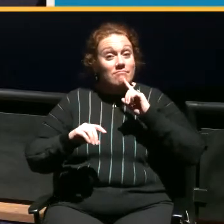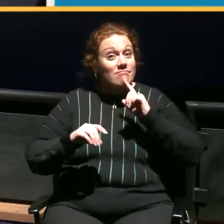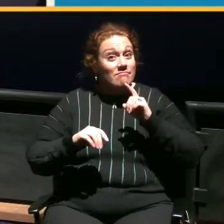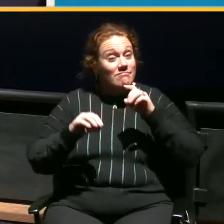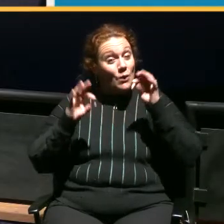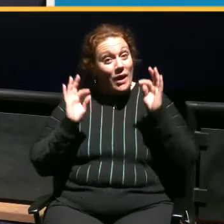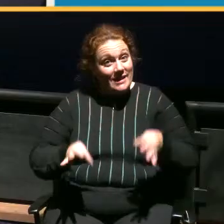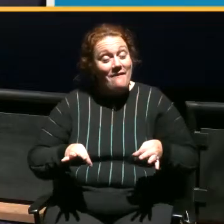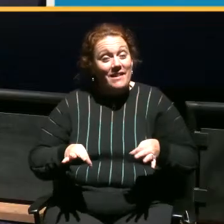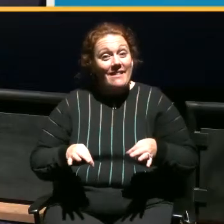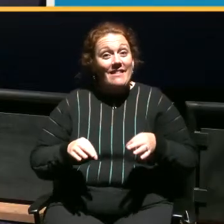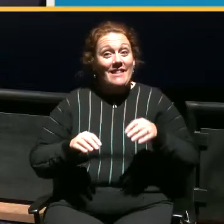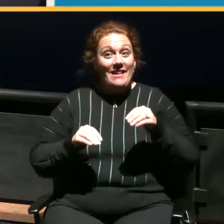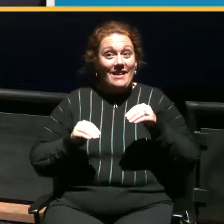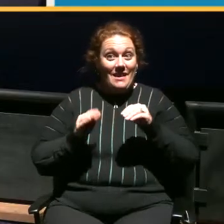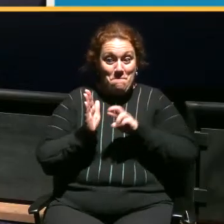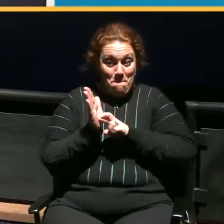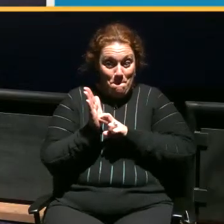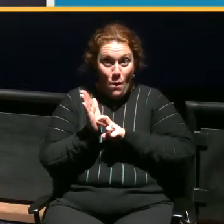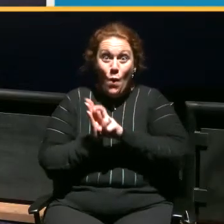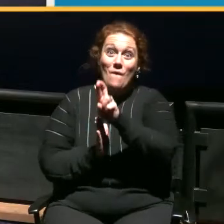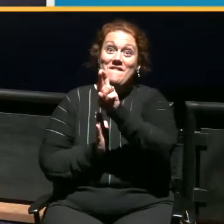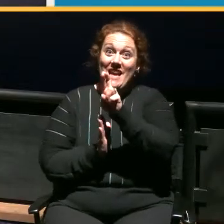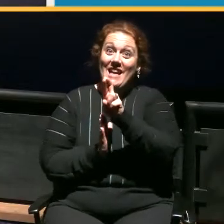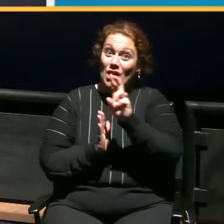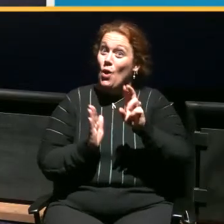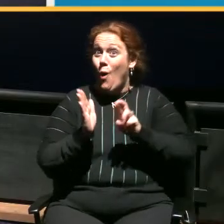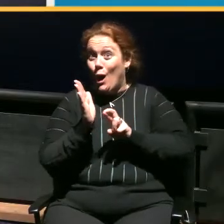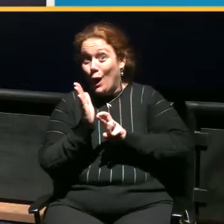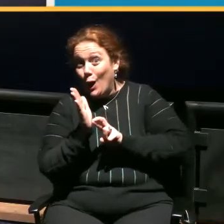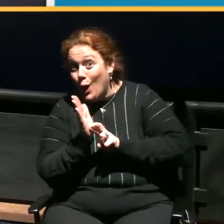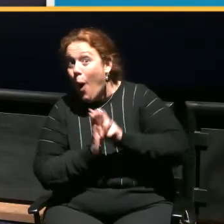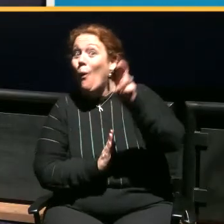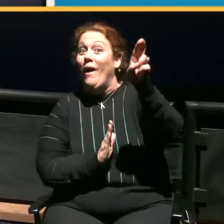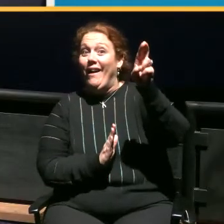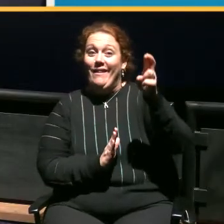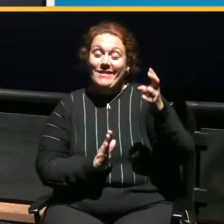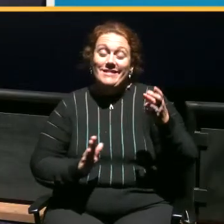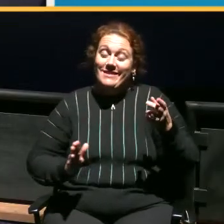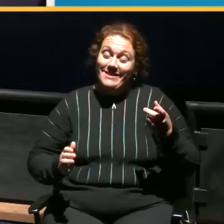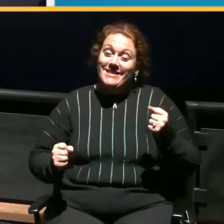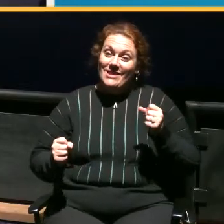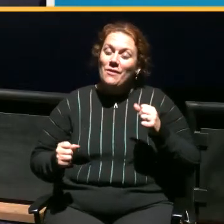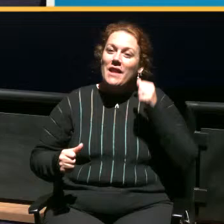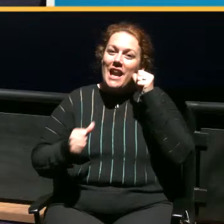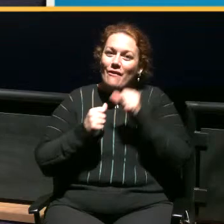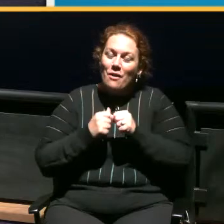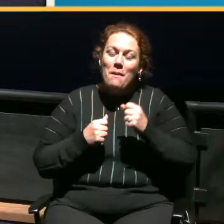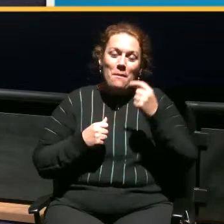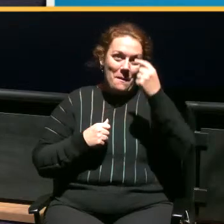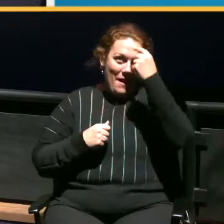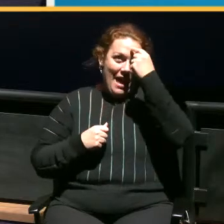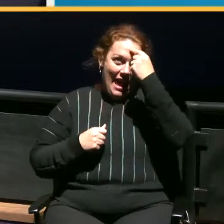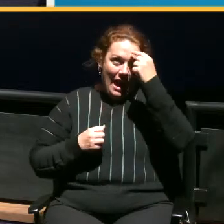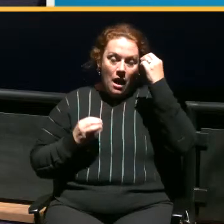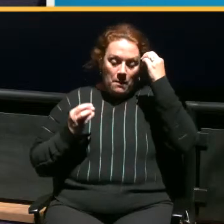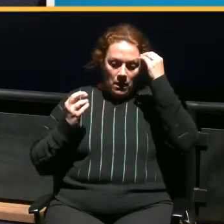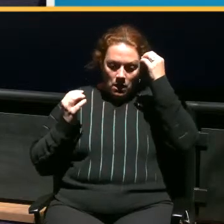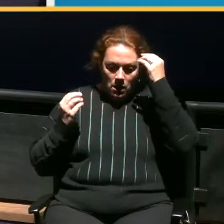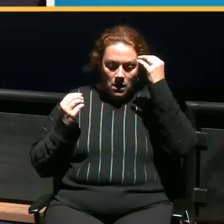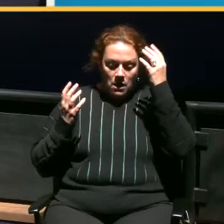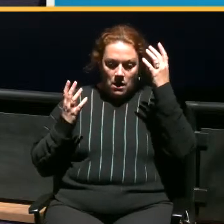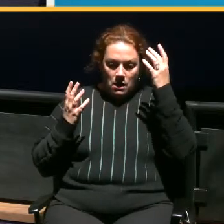when it happens. You know, you're going someplace, and I remember the words going through my head